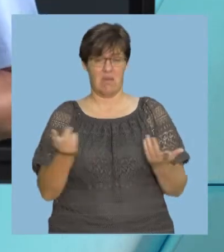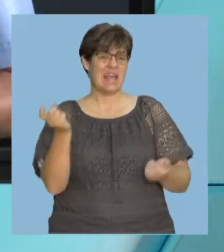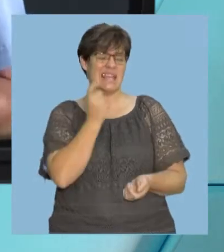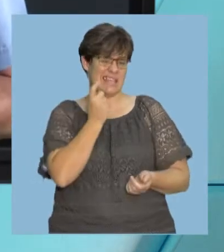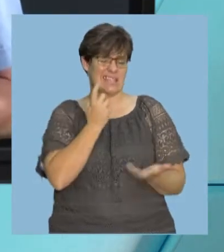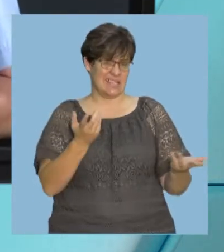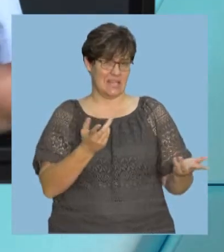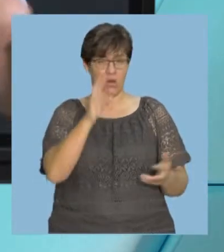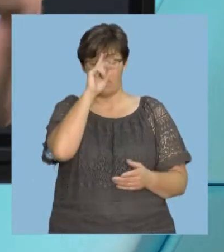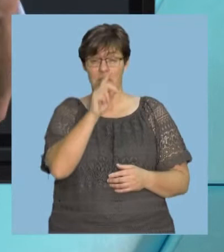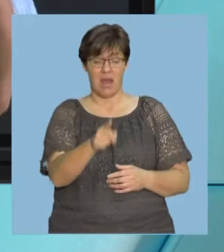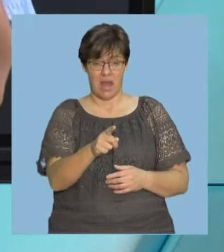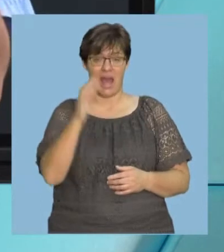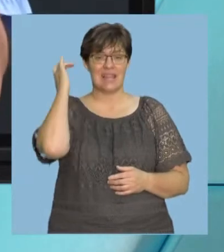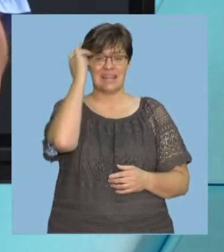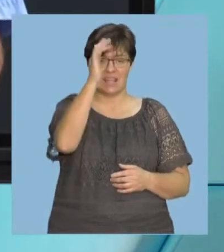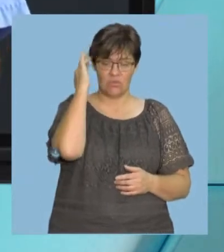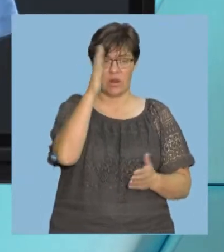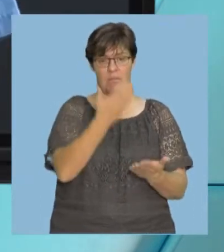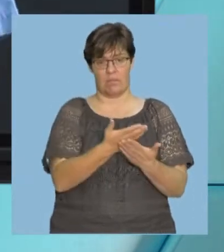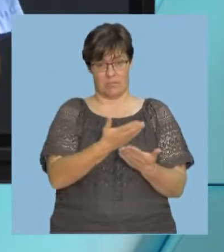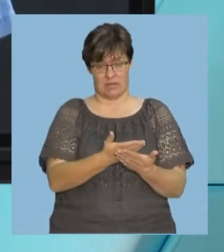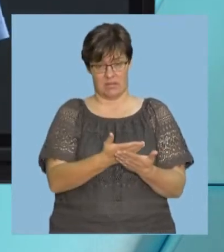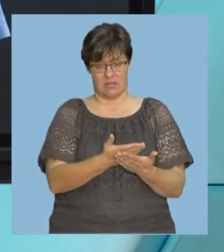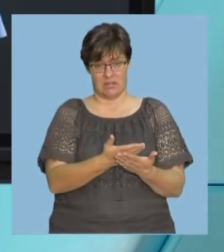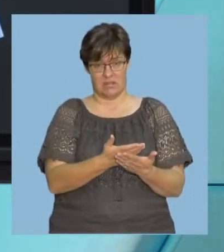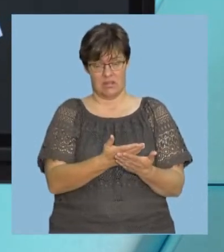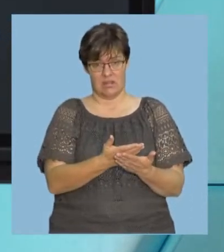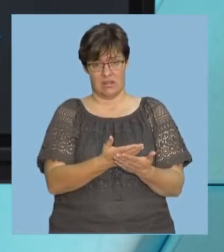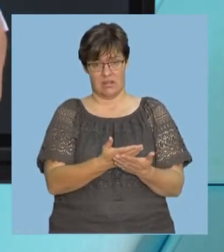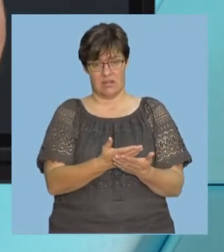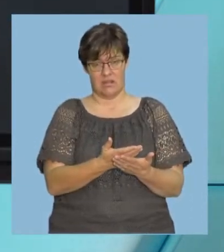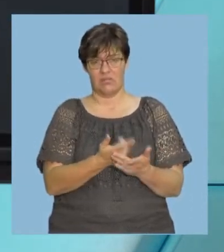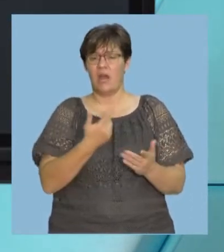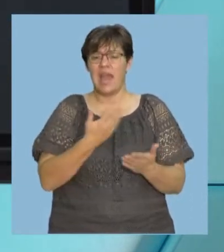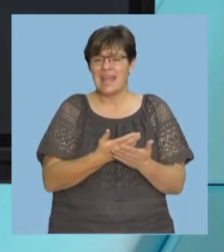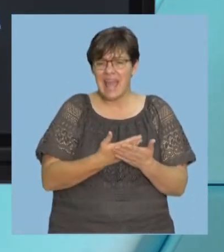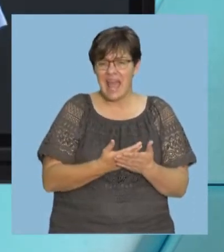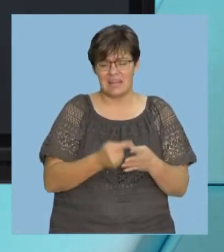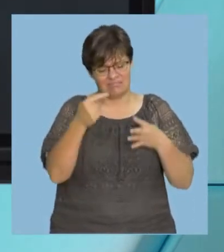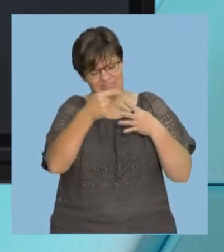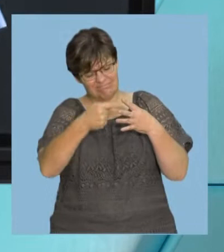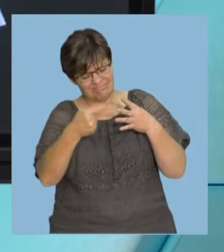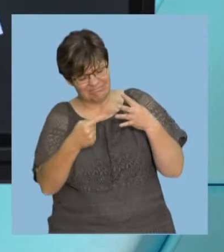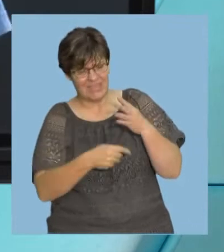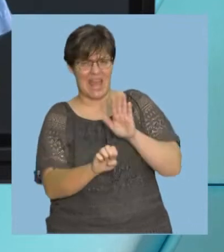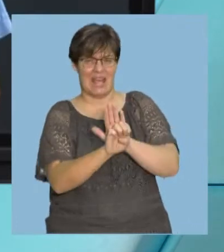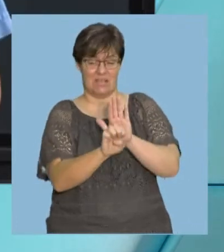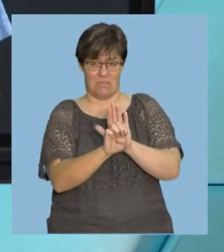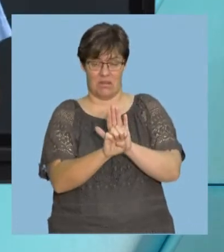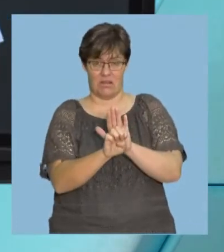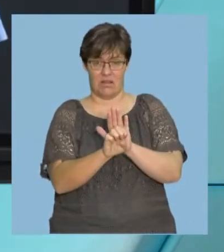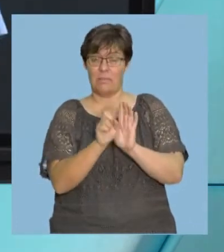was really quite easy. Remember, this is the theoretical probability. And so we've been able to do many of